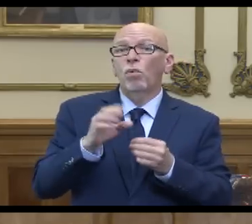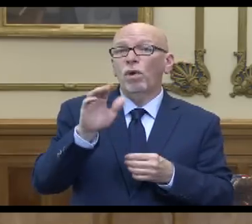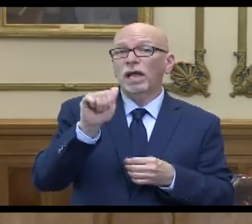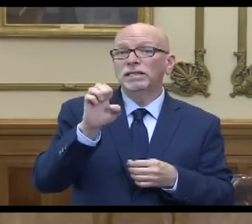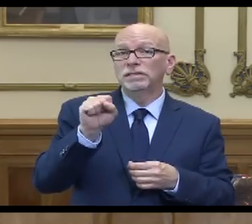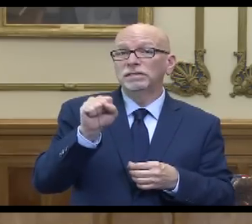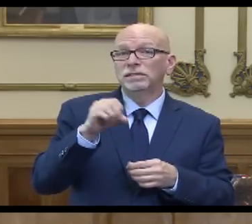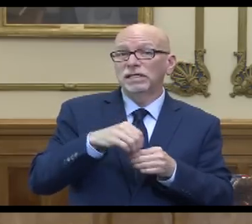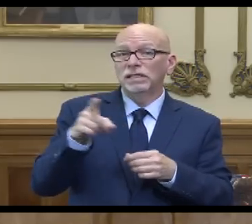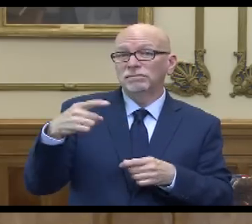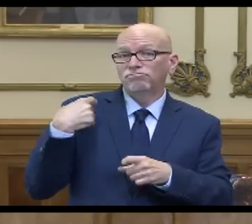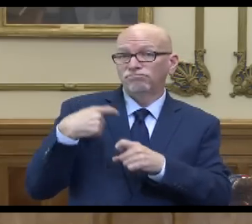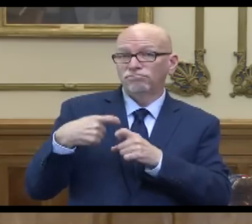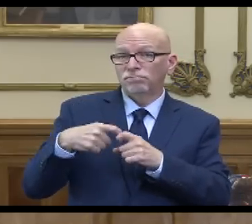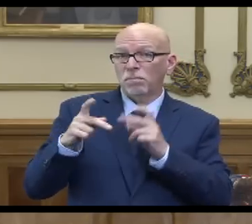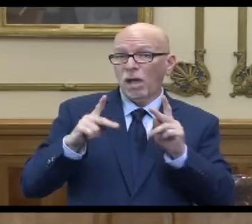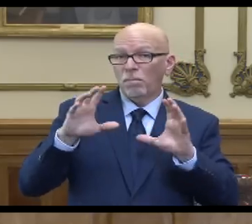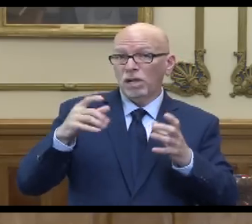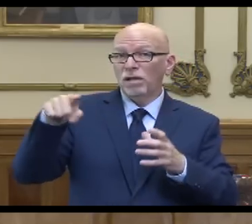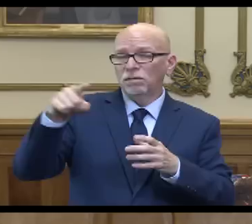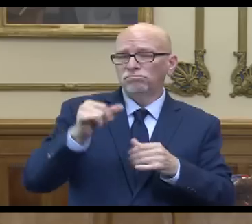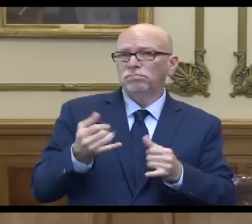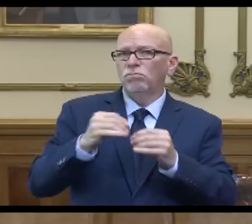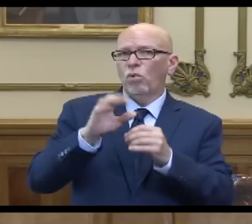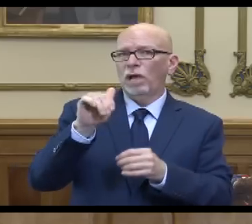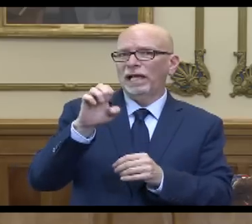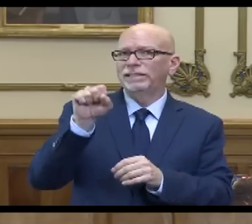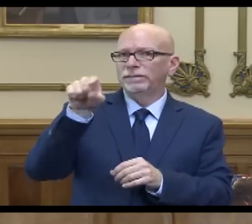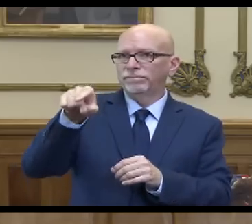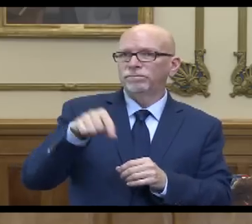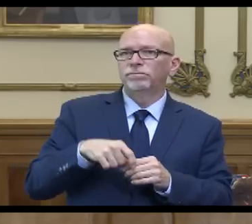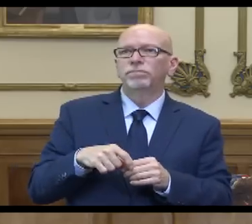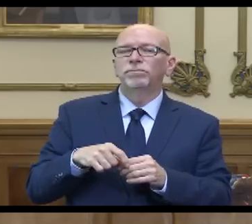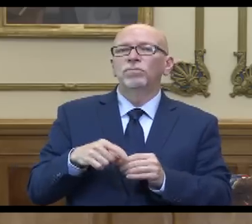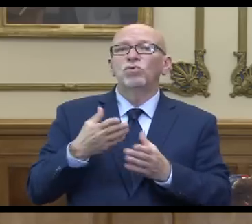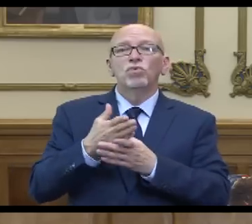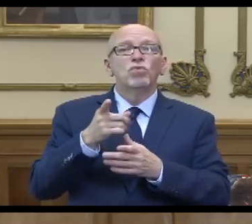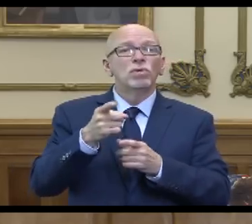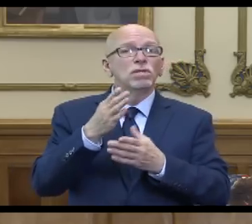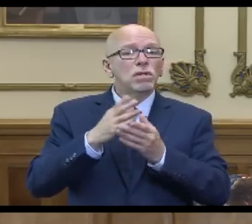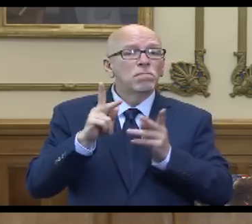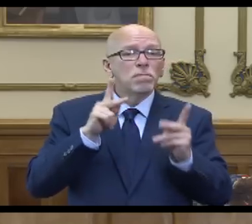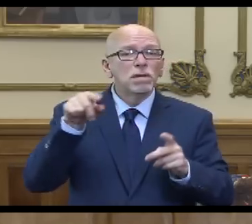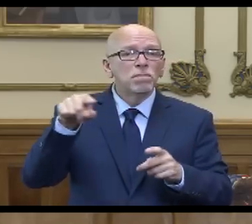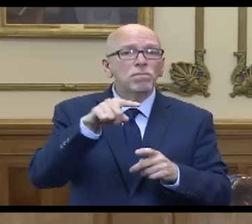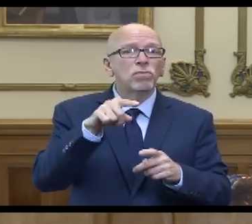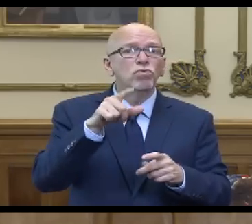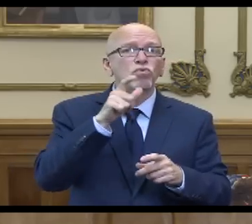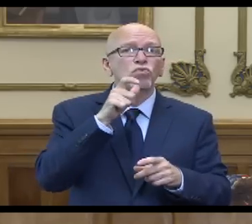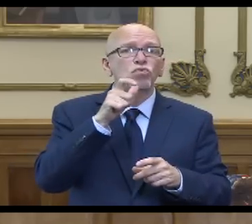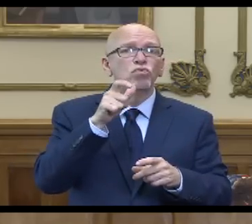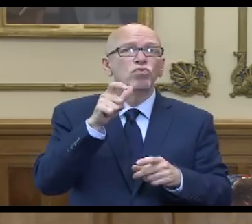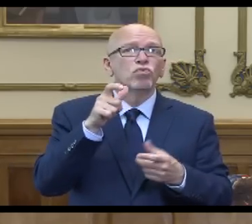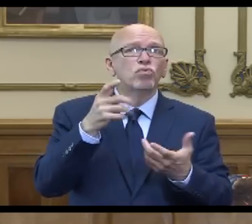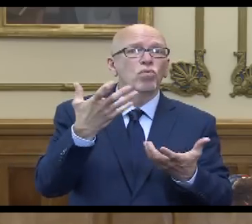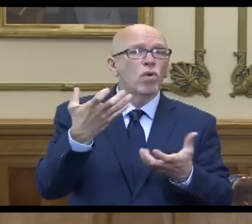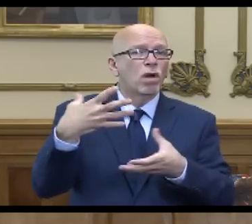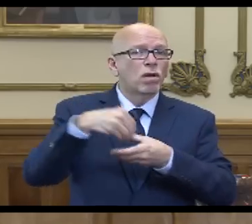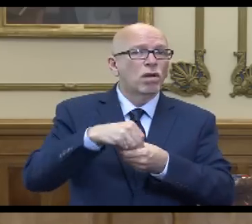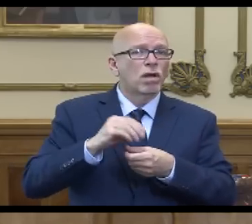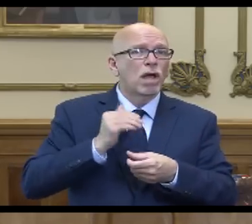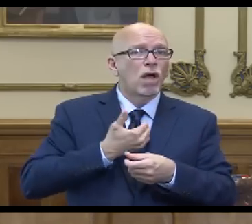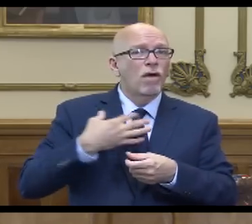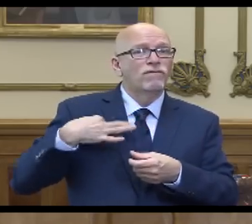in the Latino population up there, and through our individuals who had been wanting to be a part of our